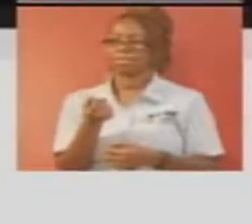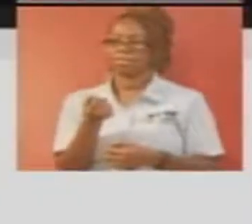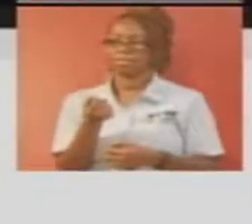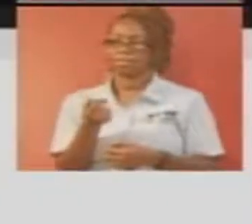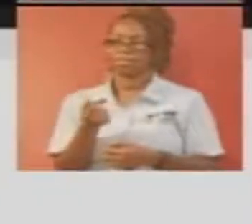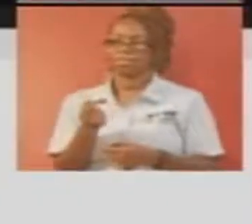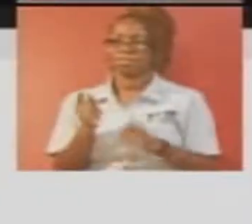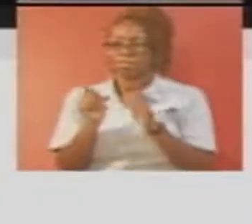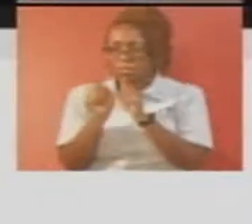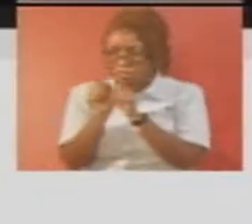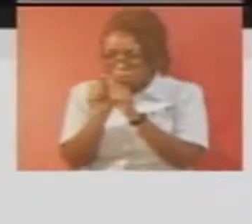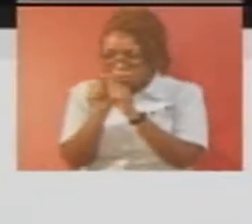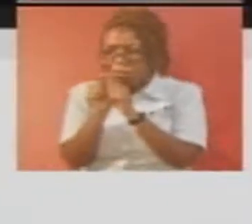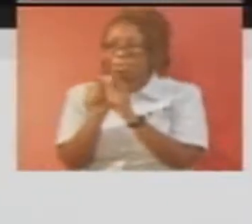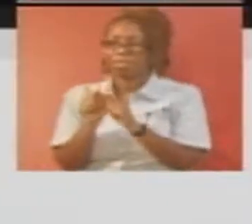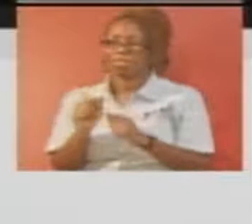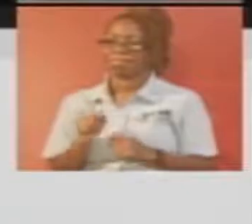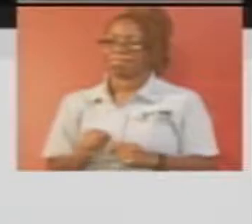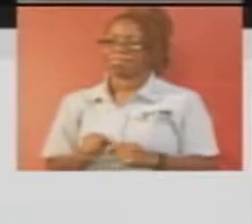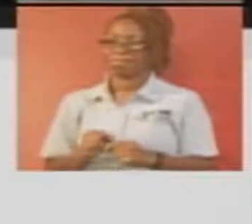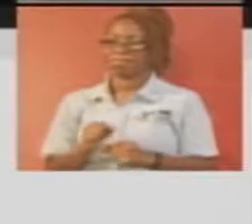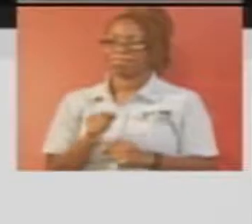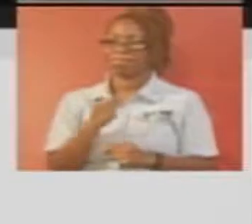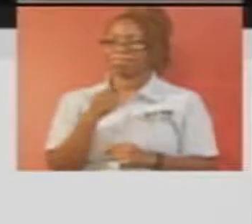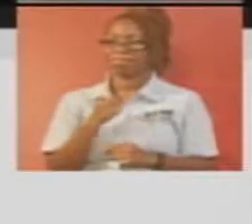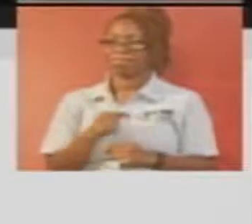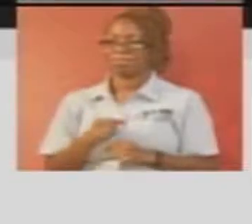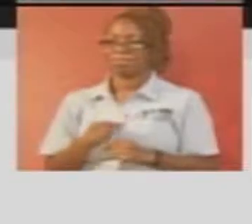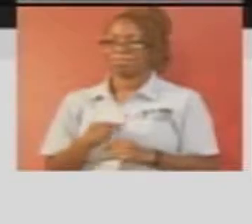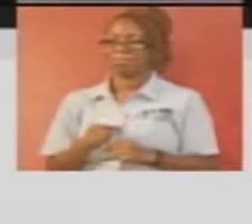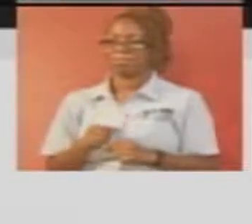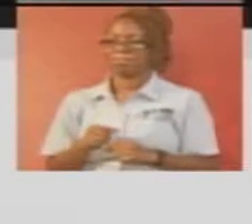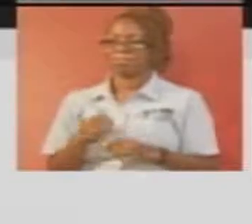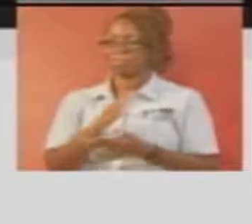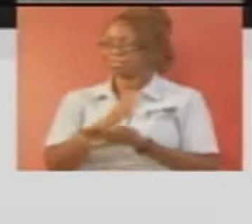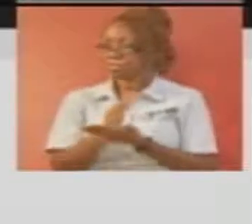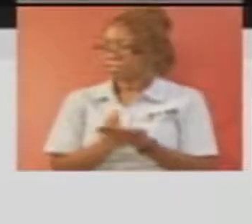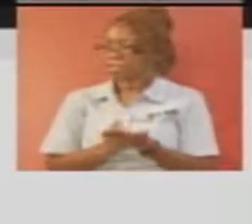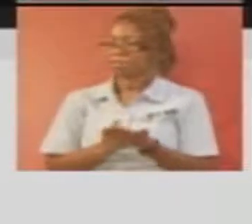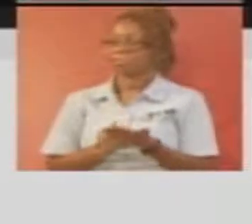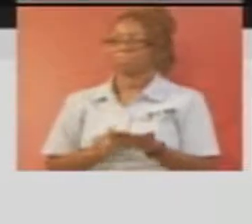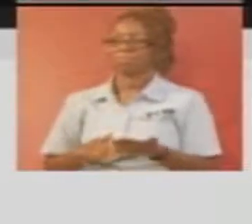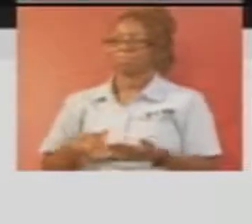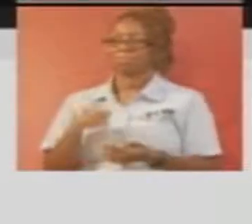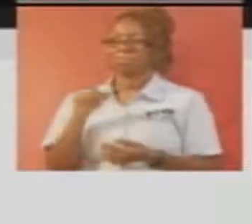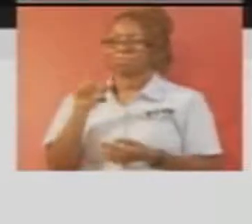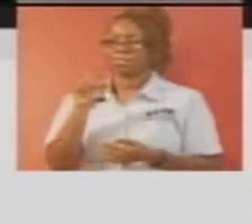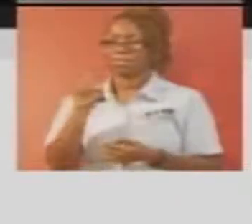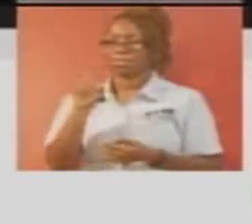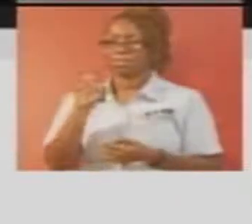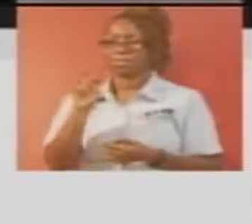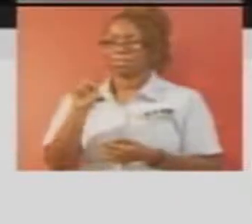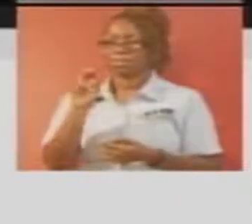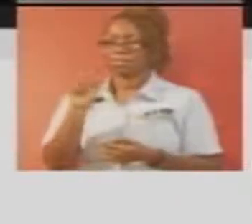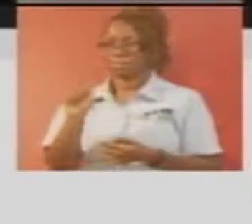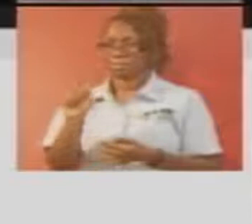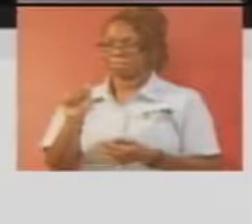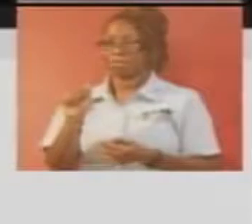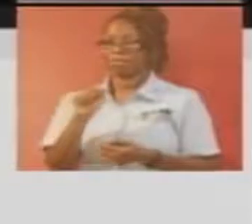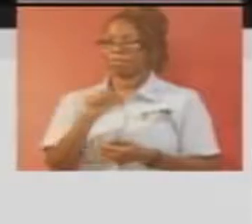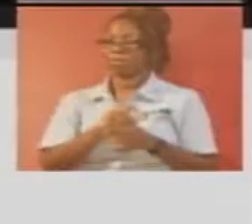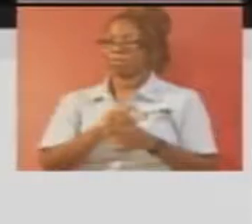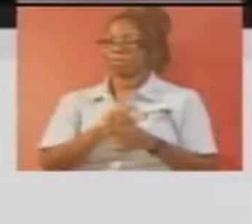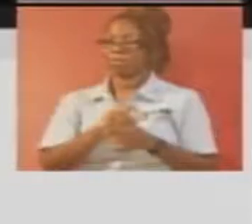squiggle. And that genetic material is surrounded, which it can be DNA or a molecule called RNA, and that